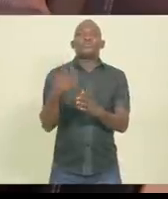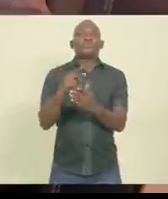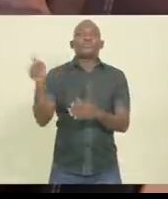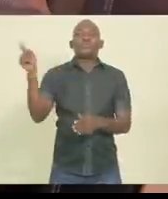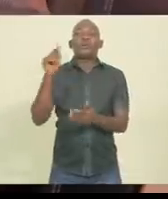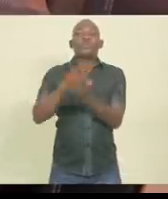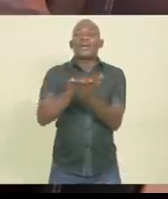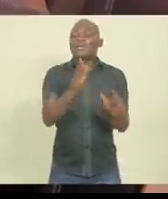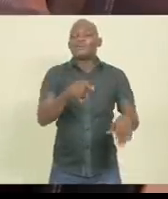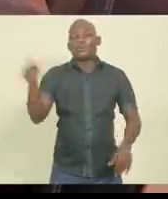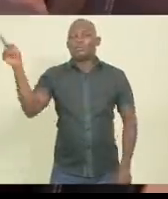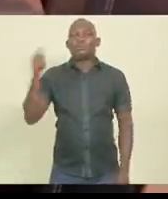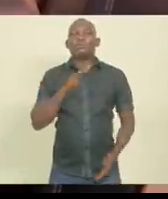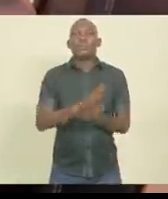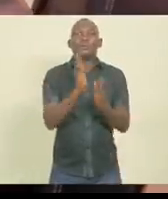the documents and go.